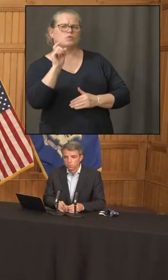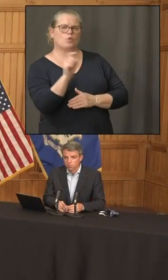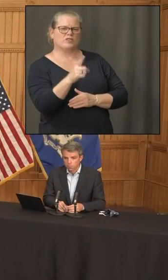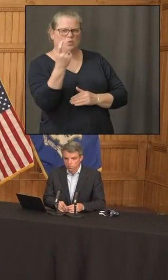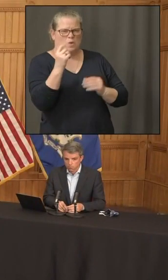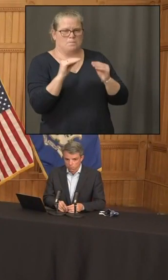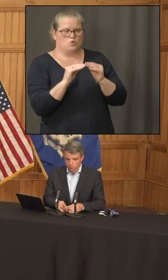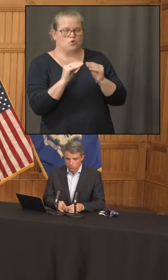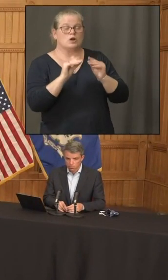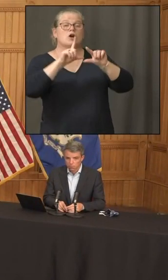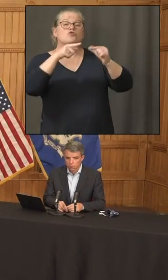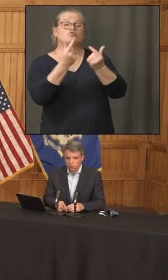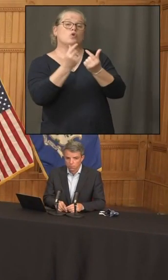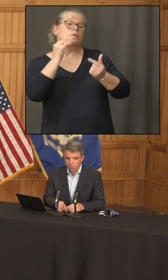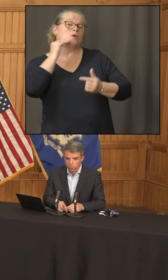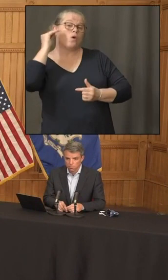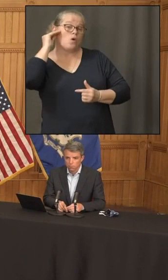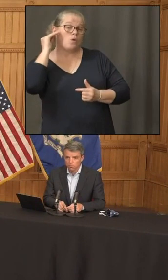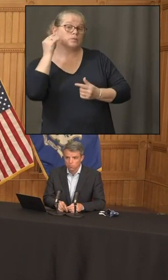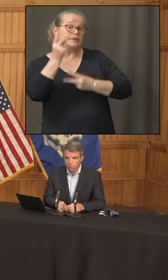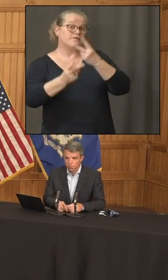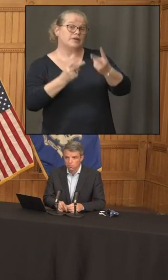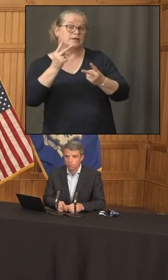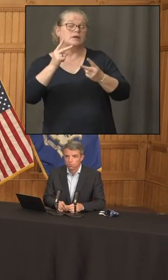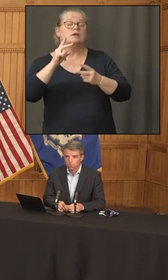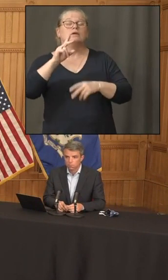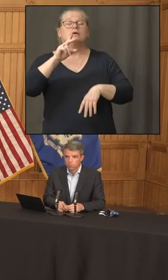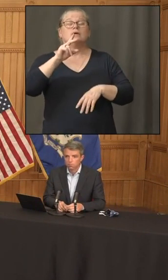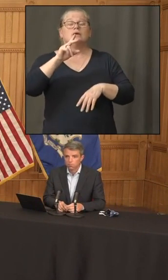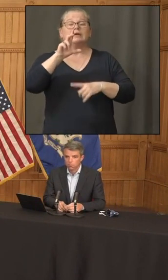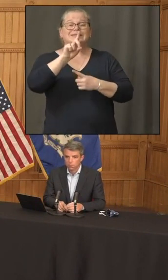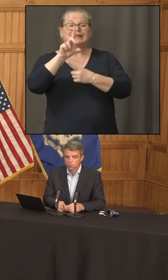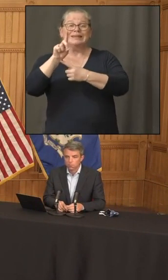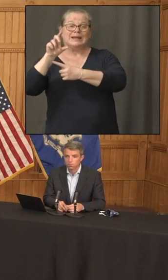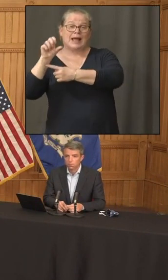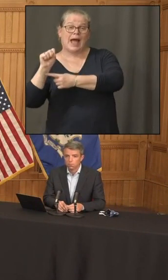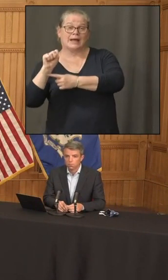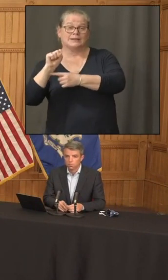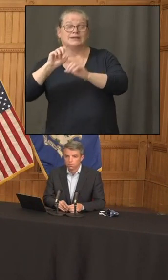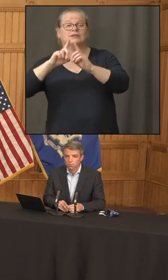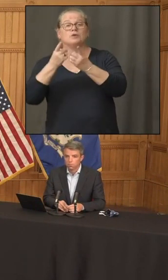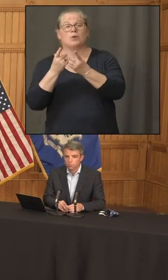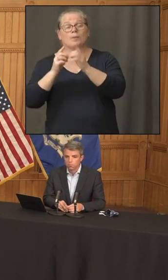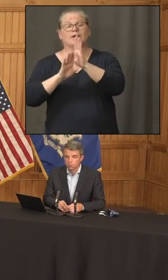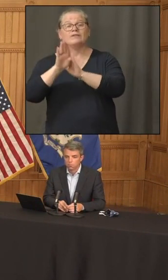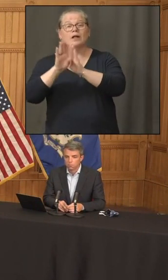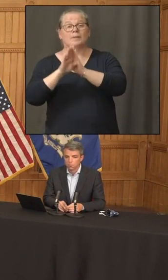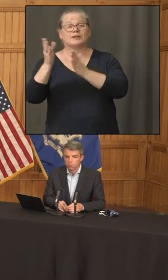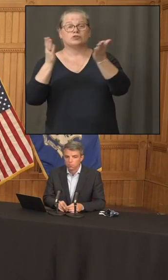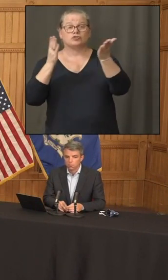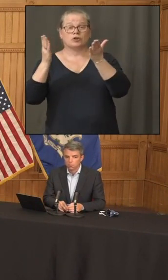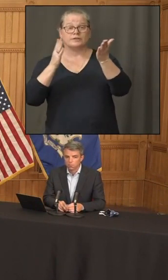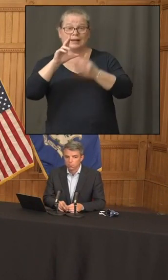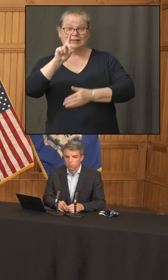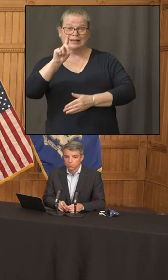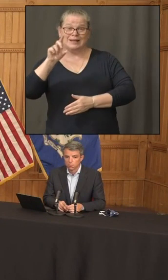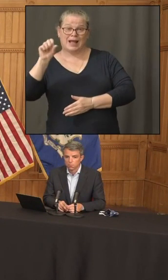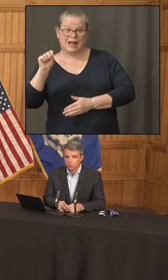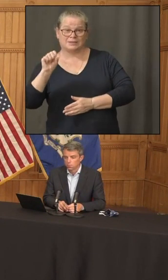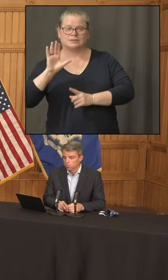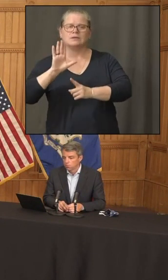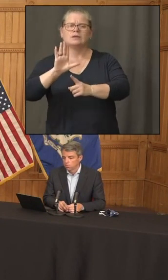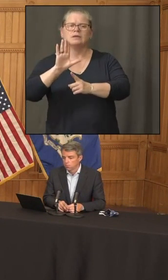group homes operated or funded by the Department of Developmental Services. What's happening with that?